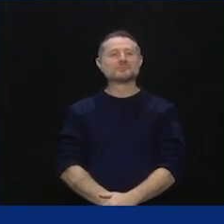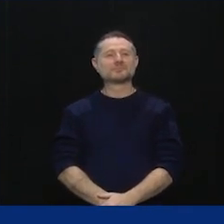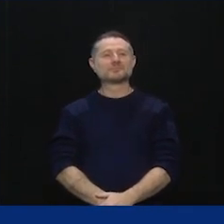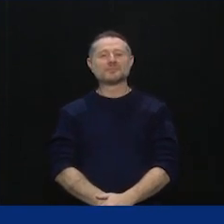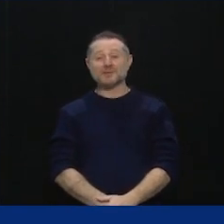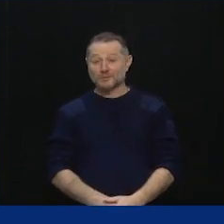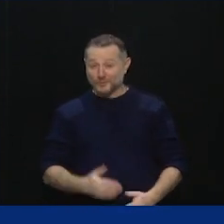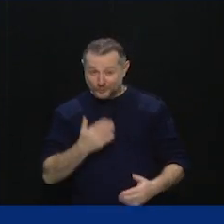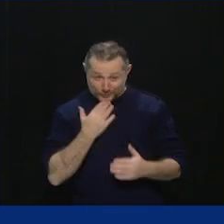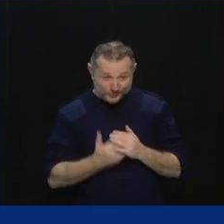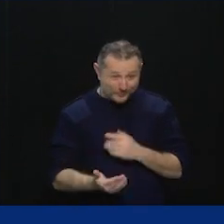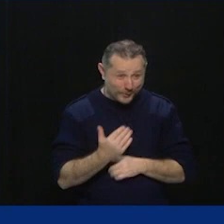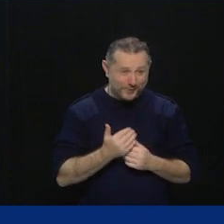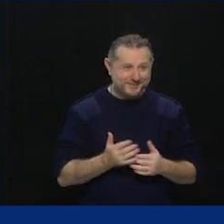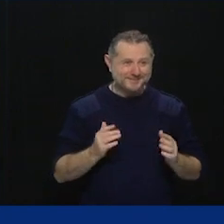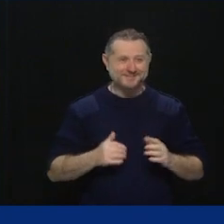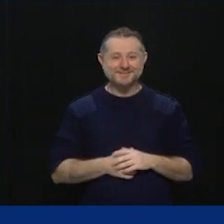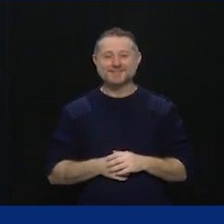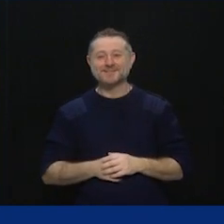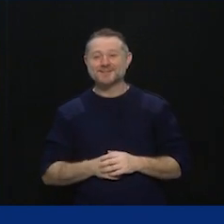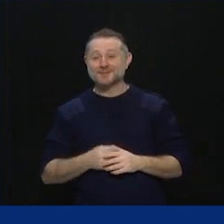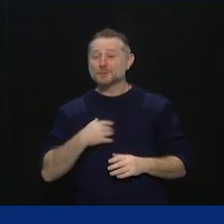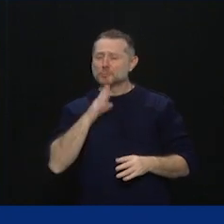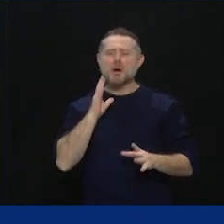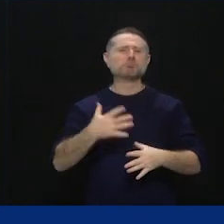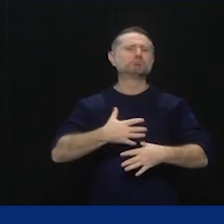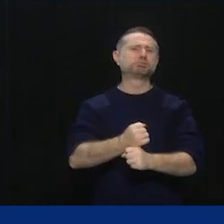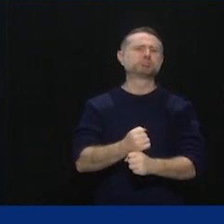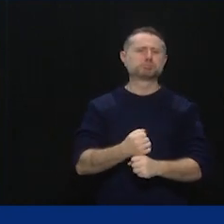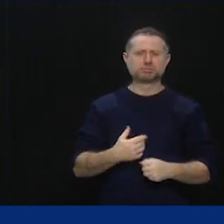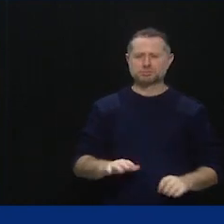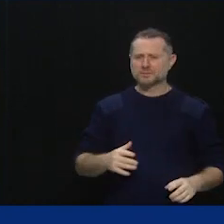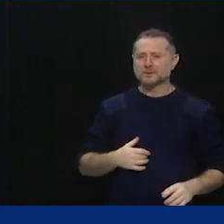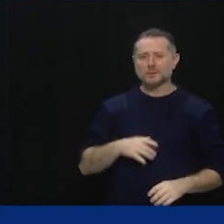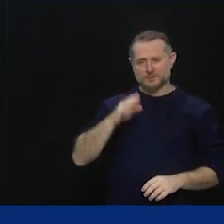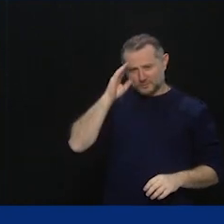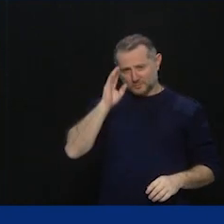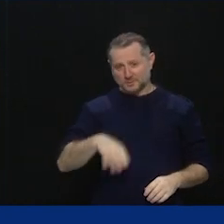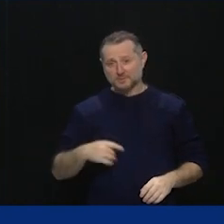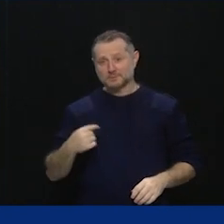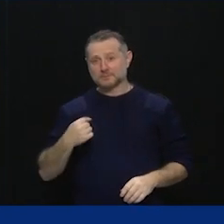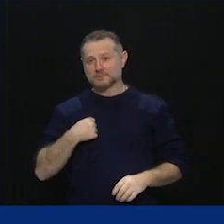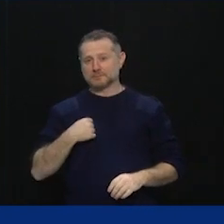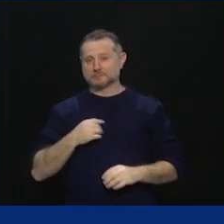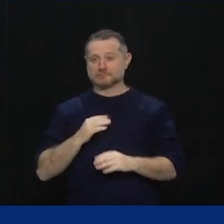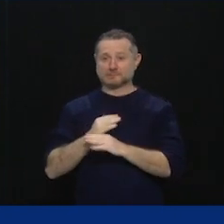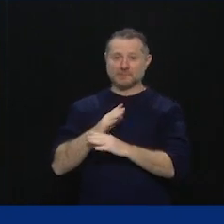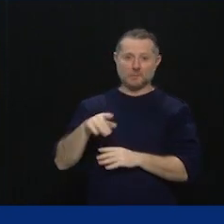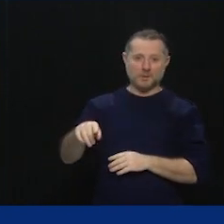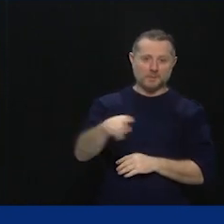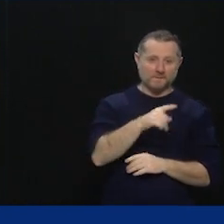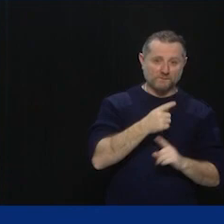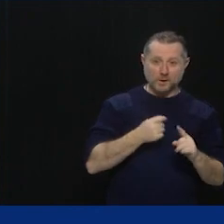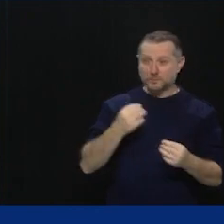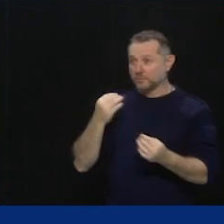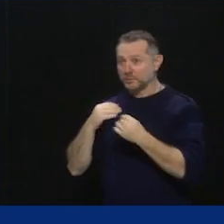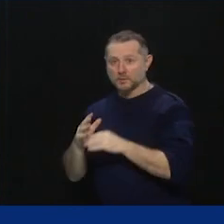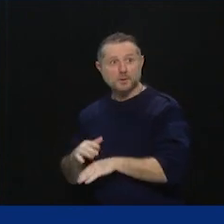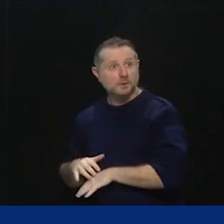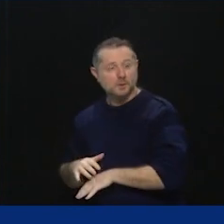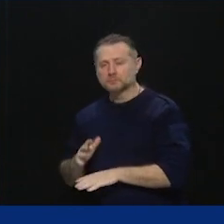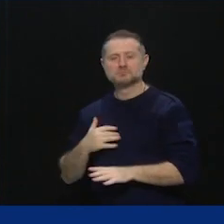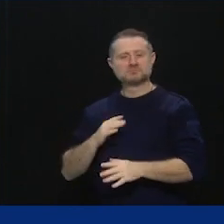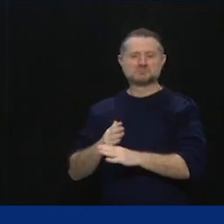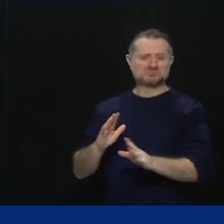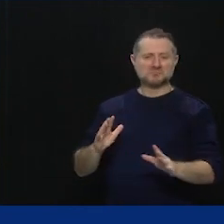Good morning. I will be brief. I know I'm the one standing in between refreshments, but I do need to say a few thank yous